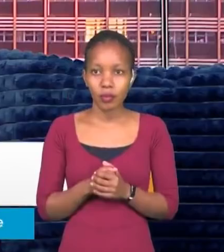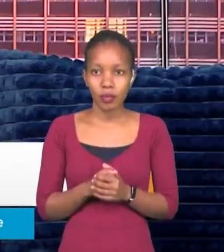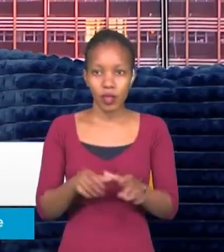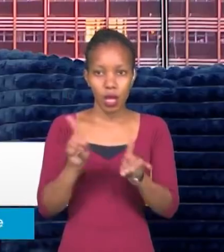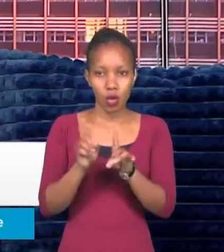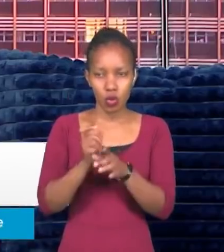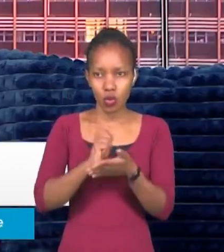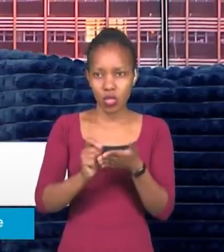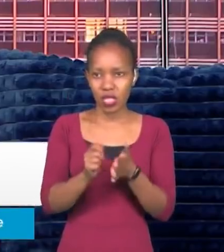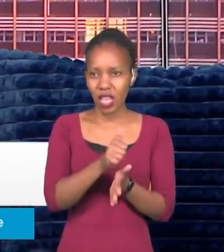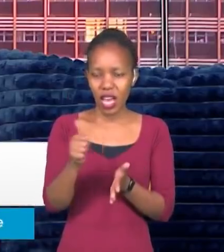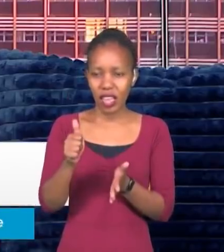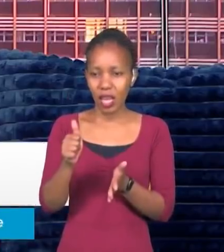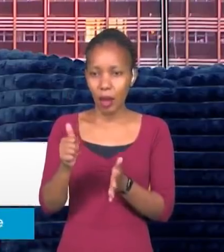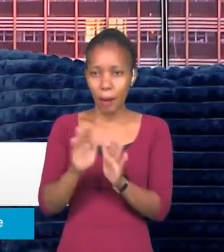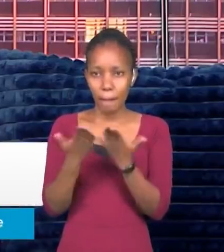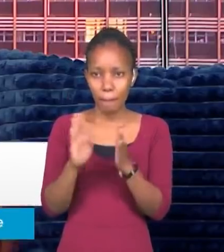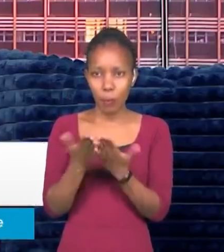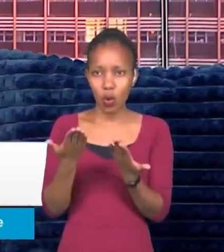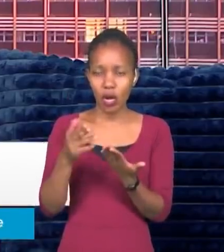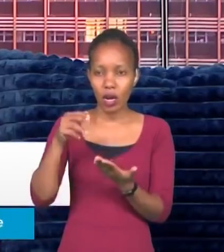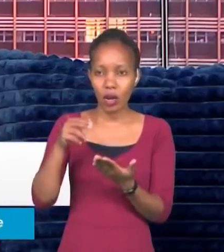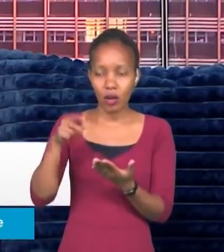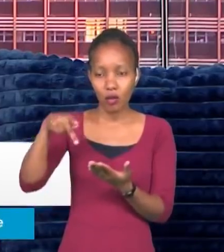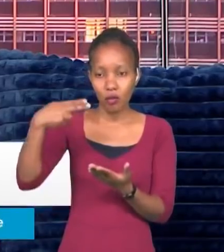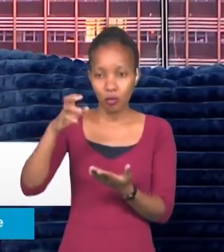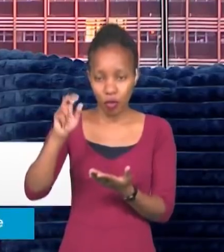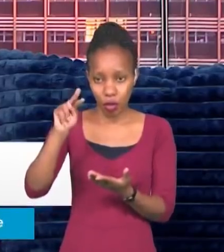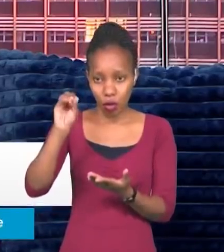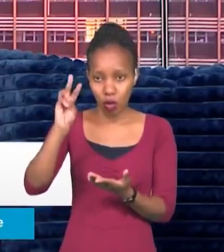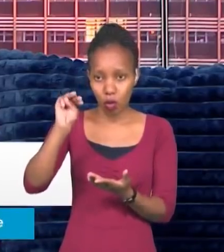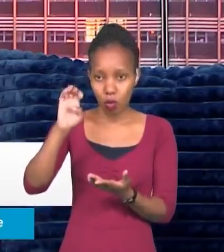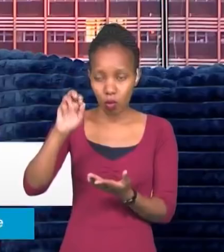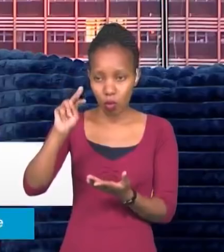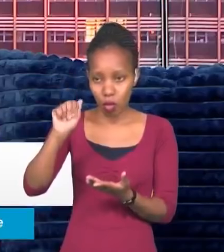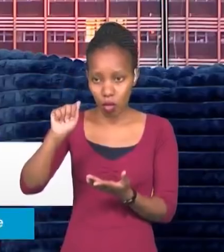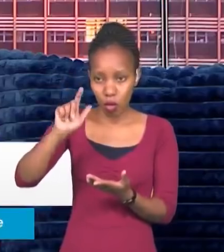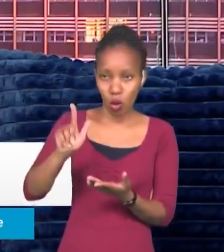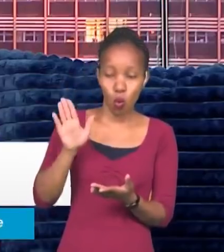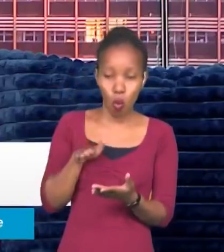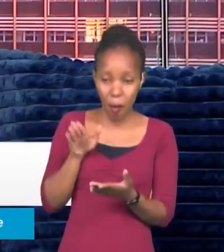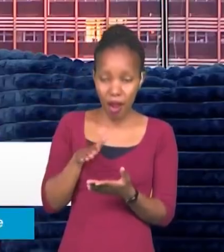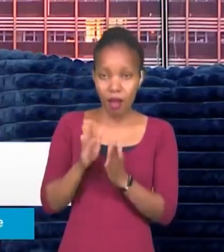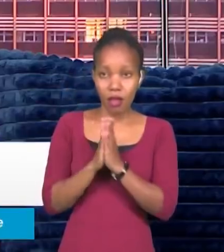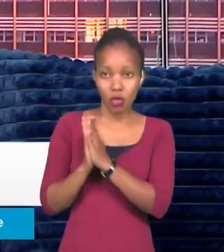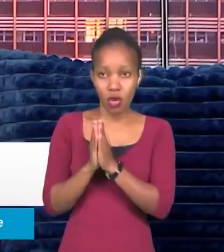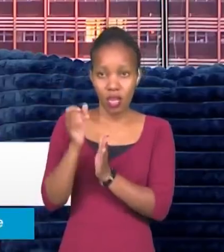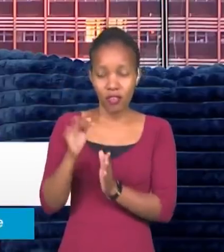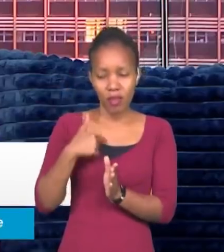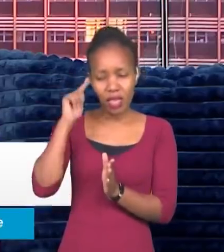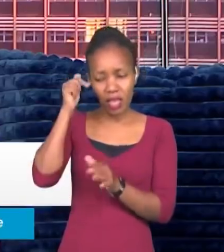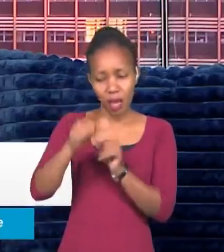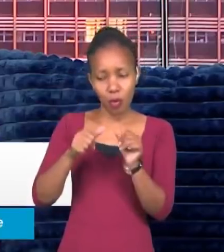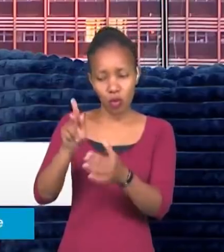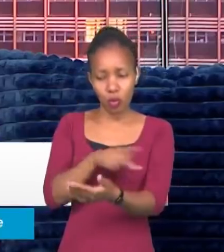also written Phenomenal Woman, you know, another very inspiring poem, you know. And if I think of poetry, I